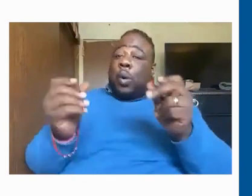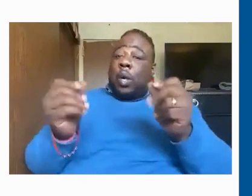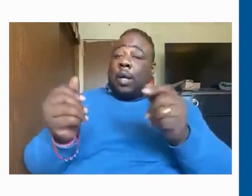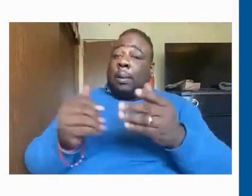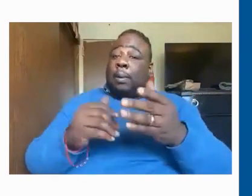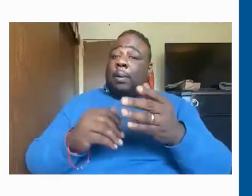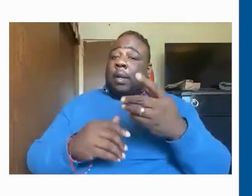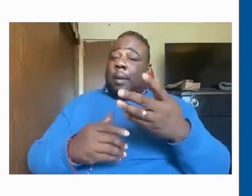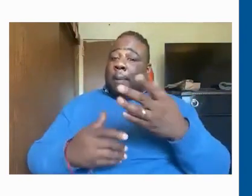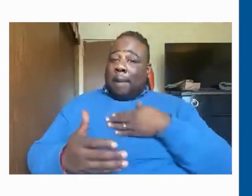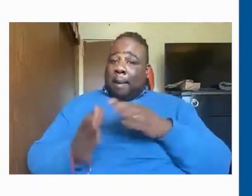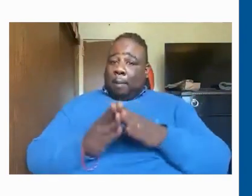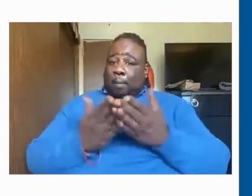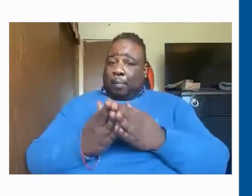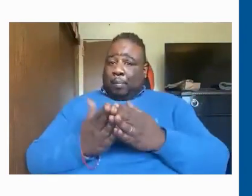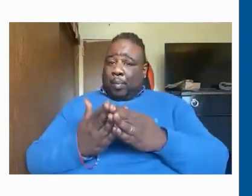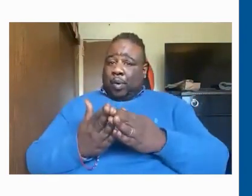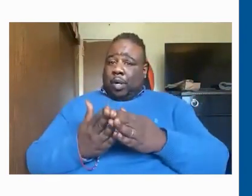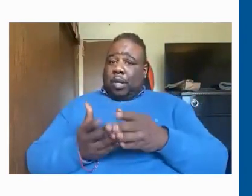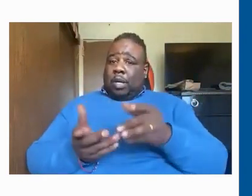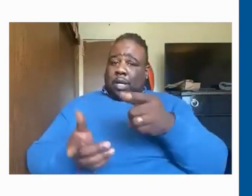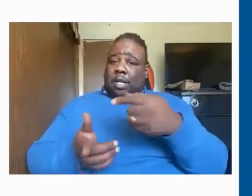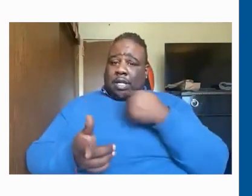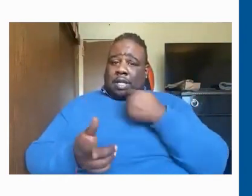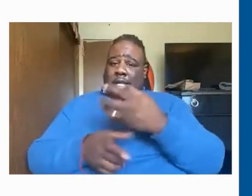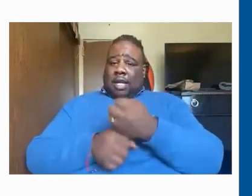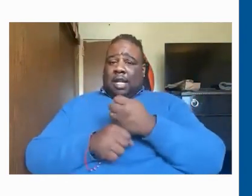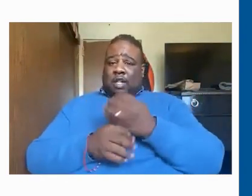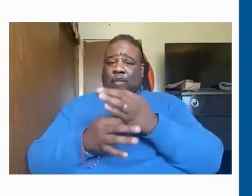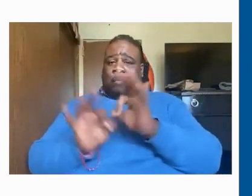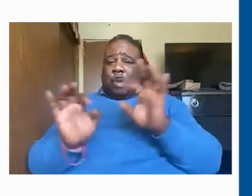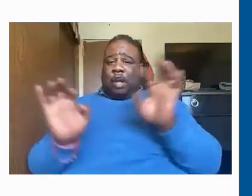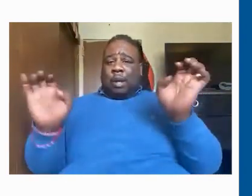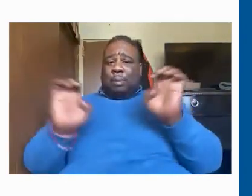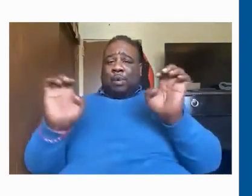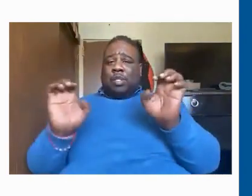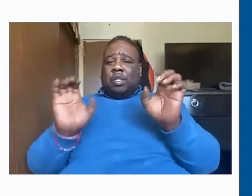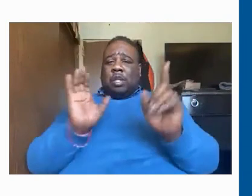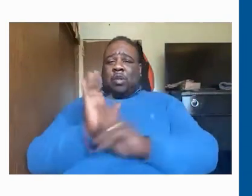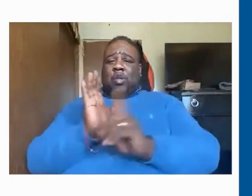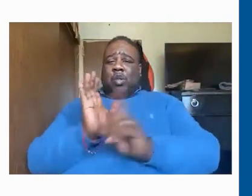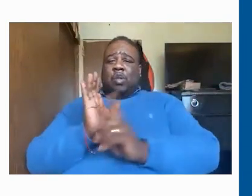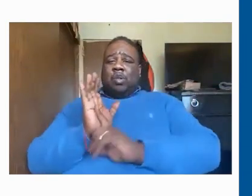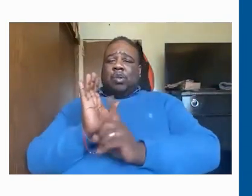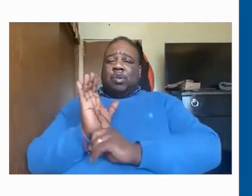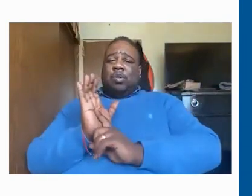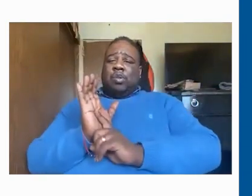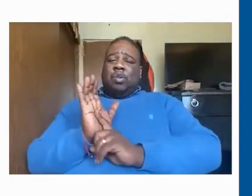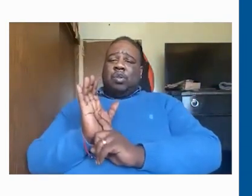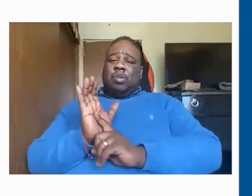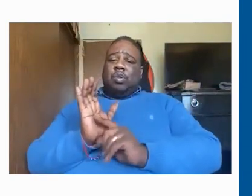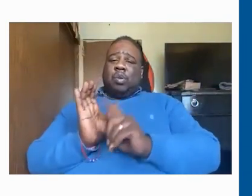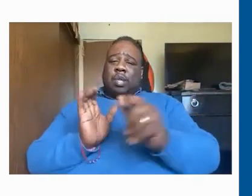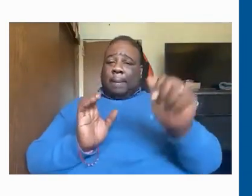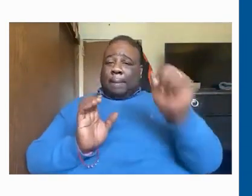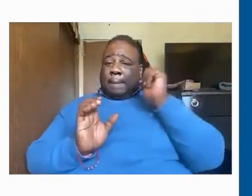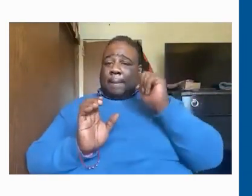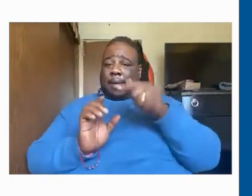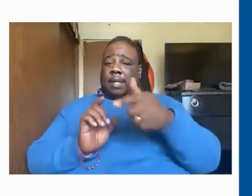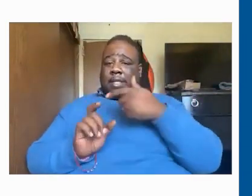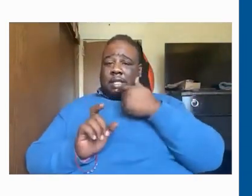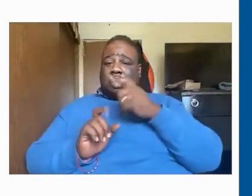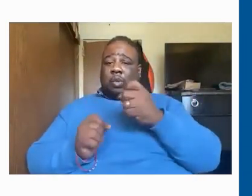with a get free emergency alerts. It's like a little booklet thing. And in the back, it says, to